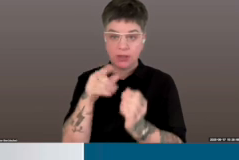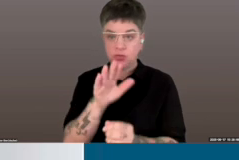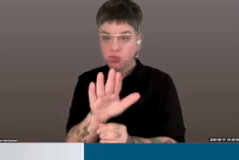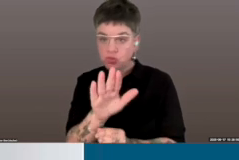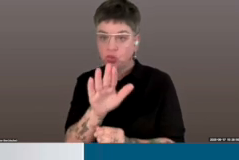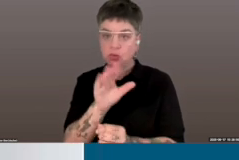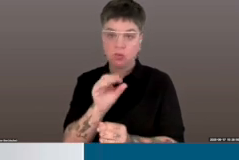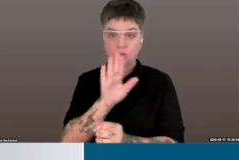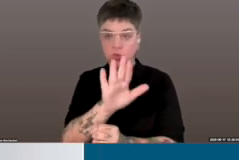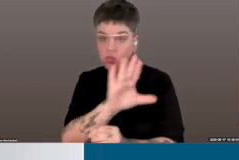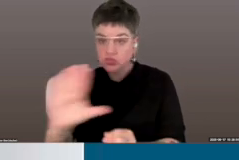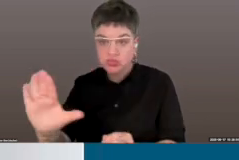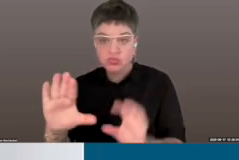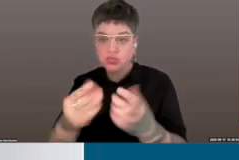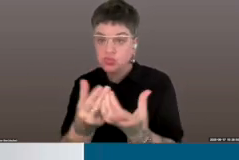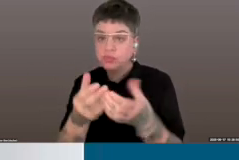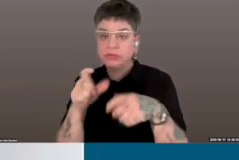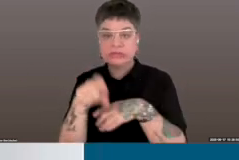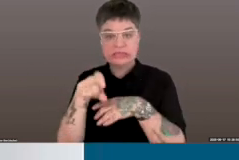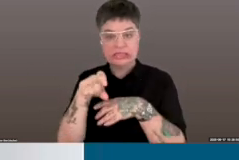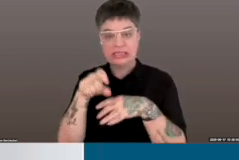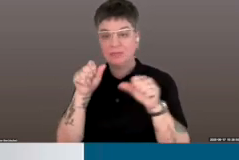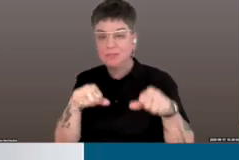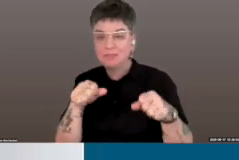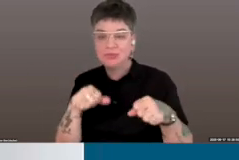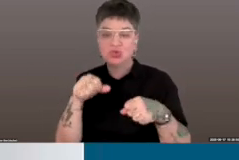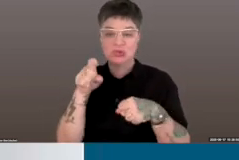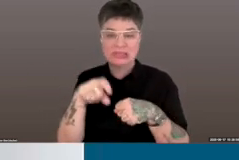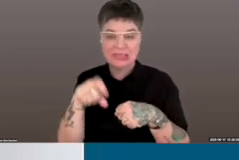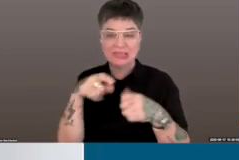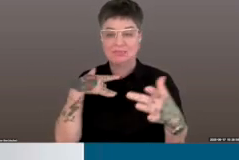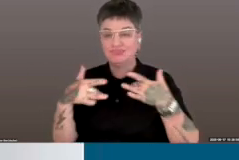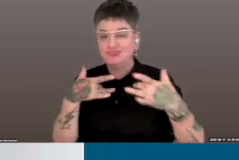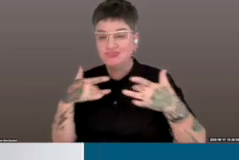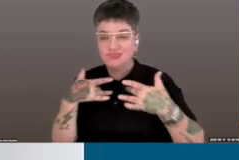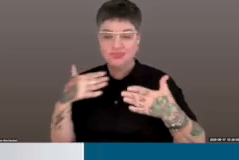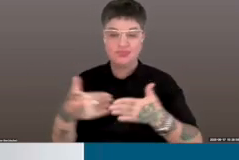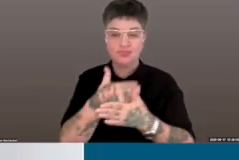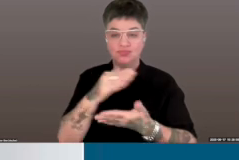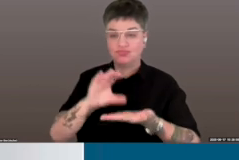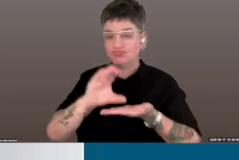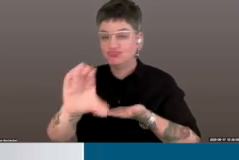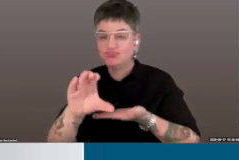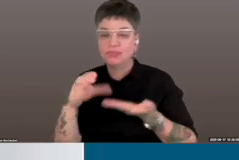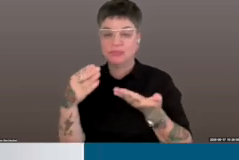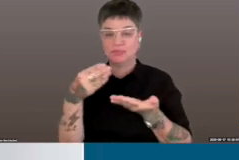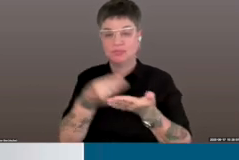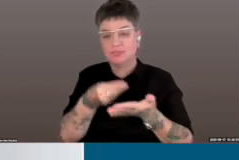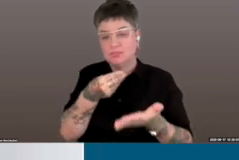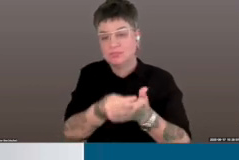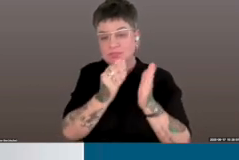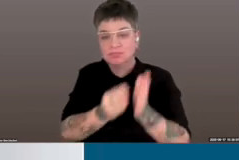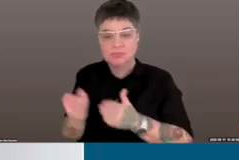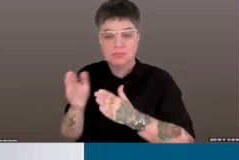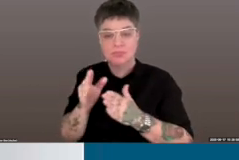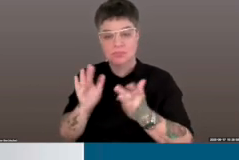needs, concerns, and potential solutions. We have a new funding plan engagement opportunities webpage where